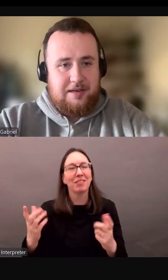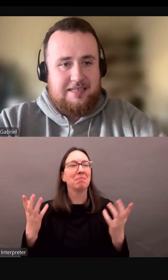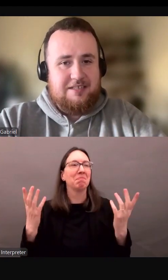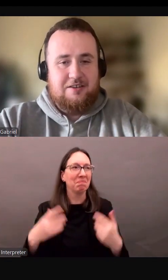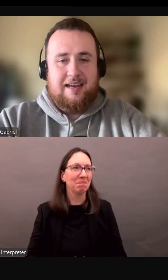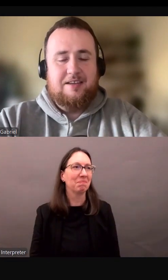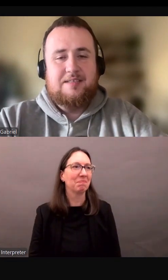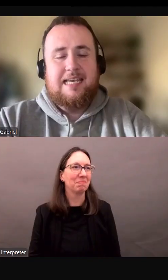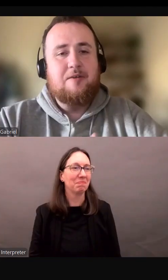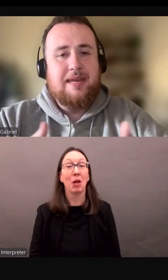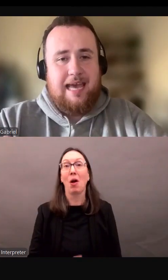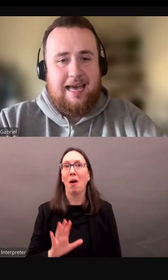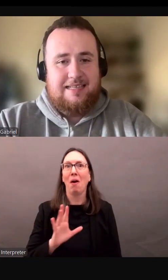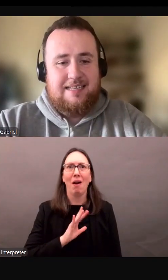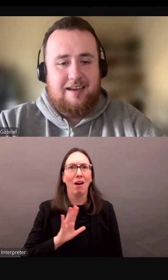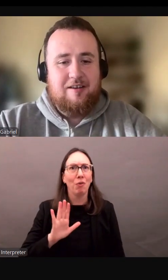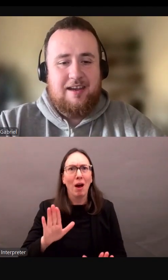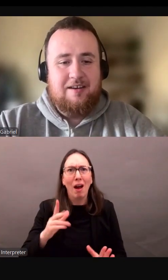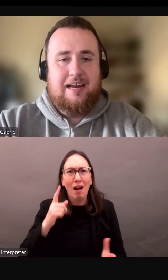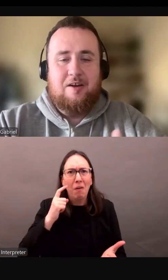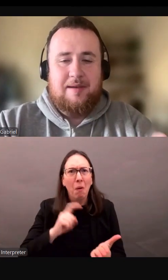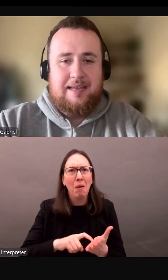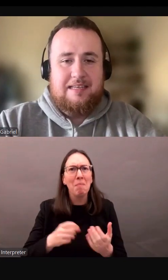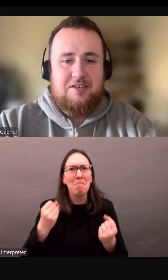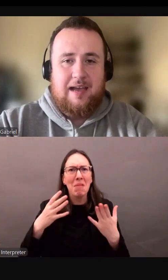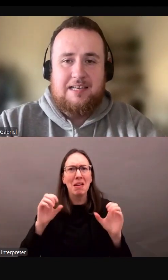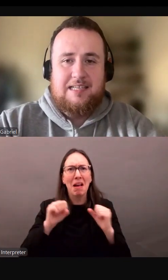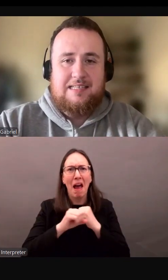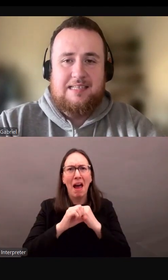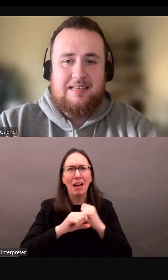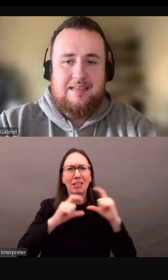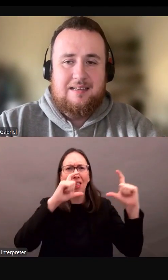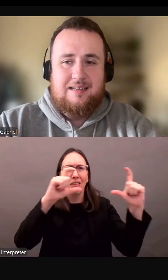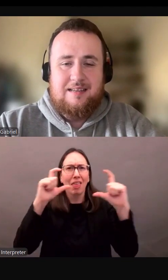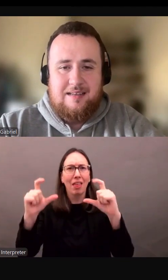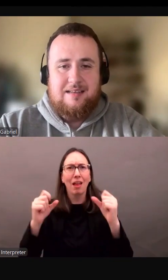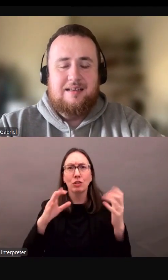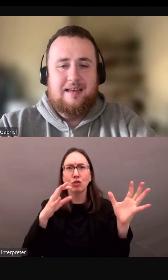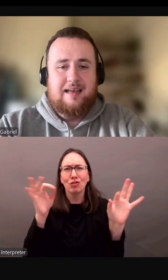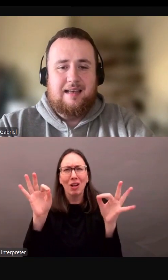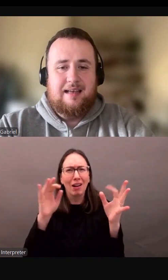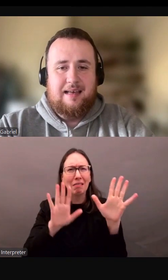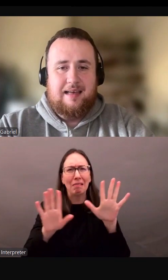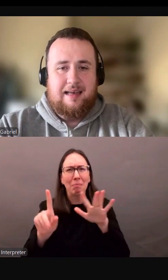So this is great. You see how many ads are here and how many distractions?